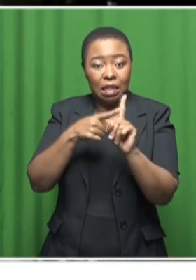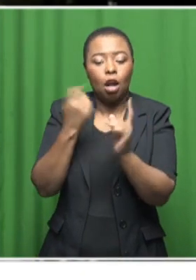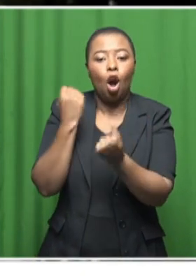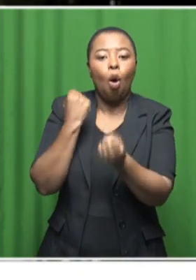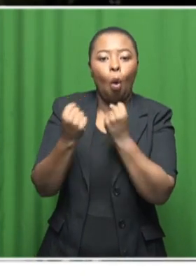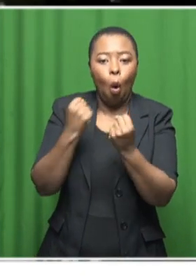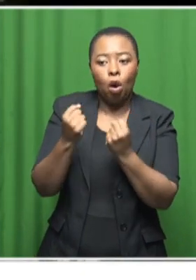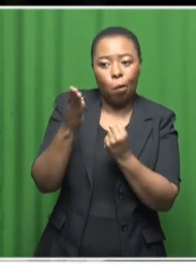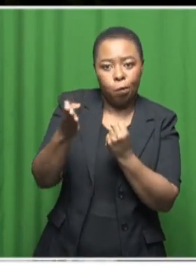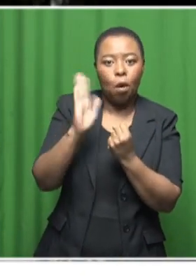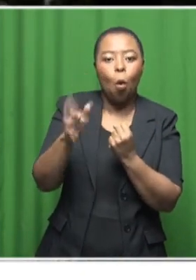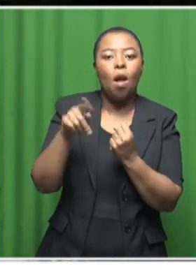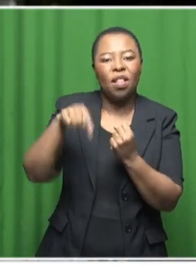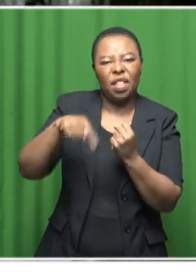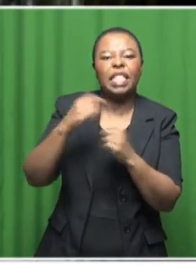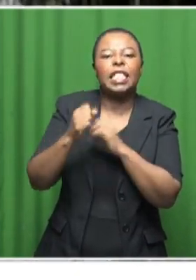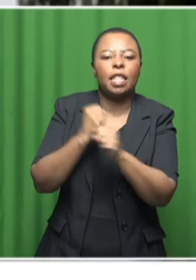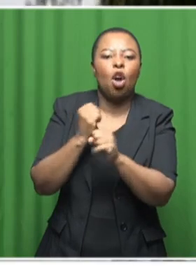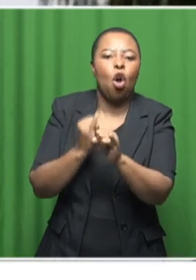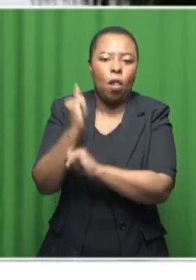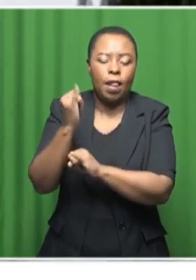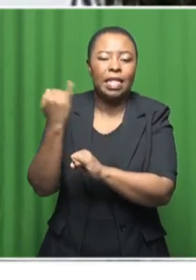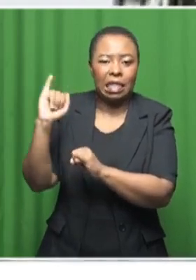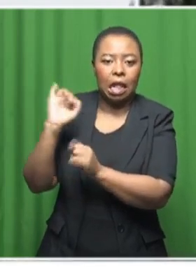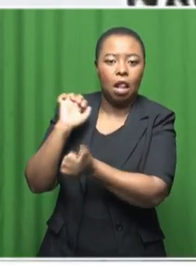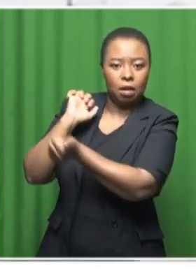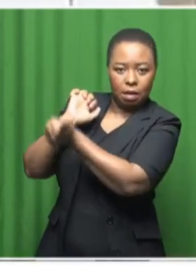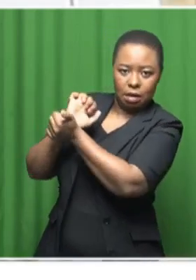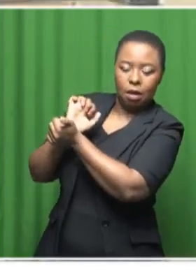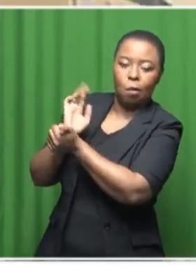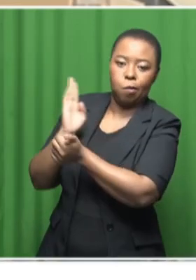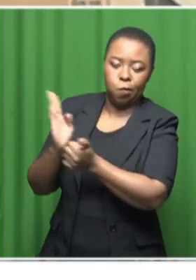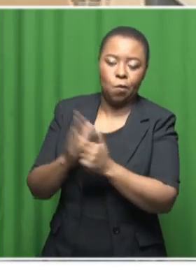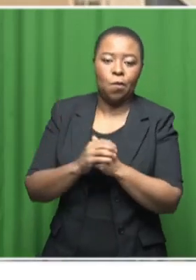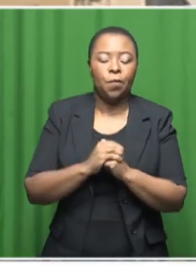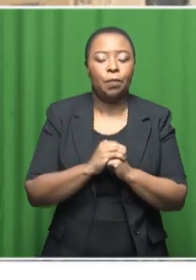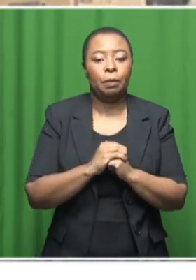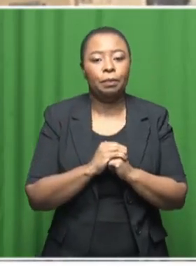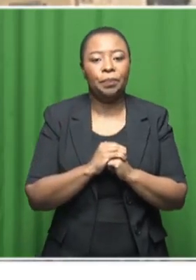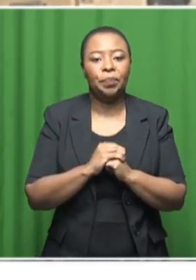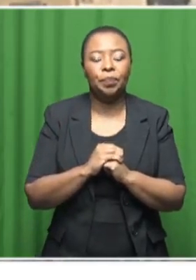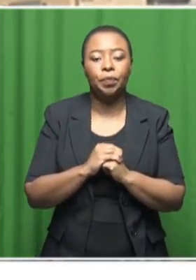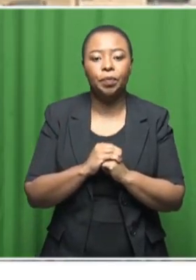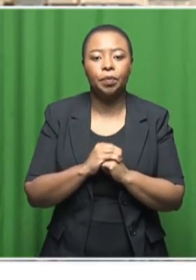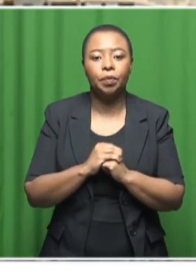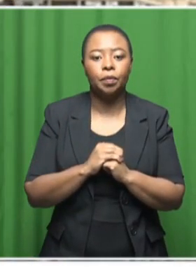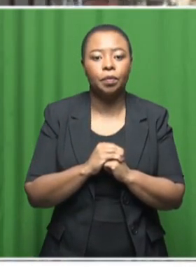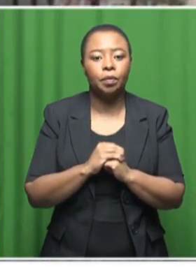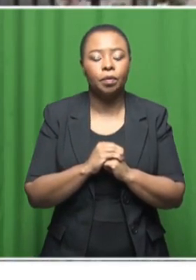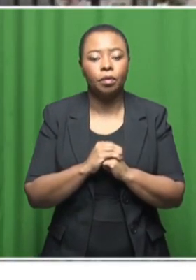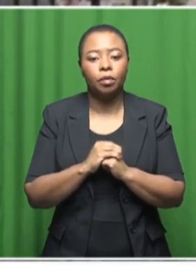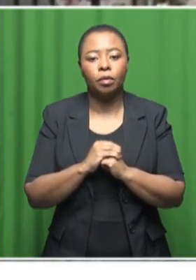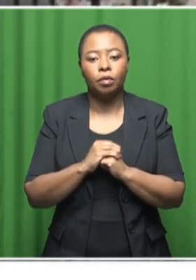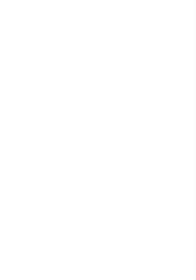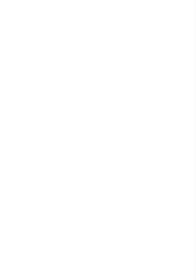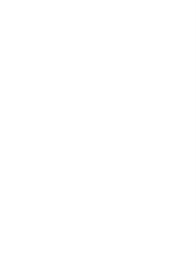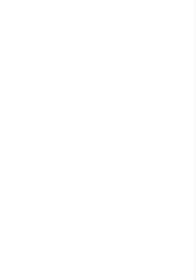again early this year. He remains in custody. Abra Barbia, SABC News, Parliament.